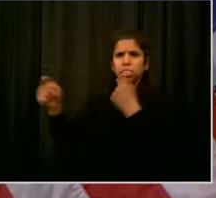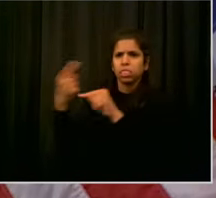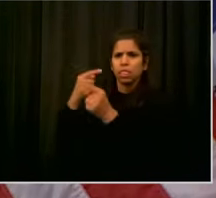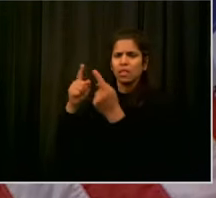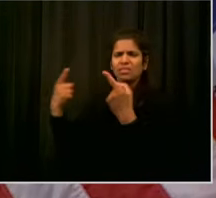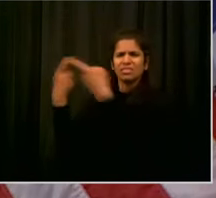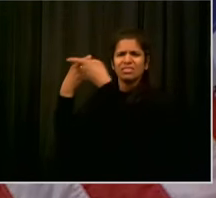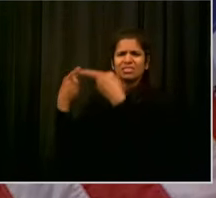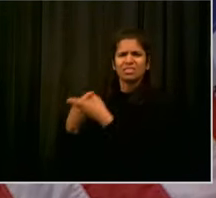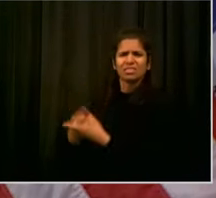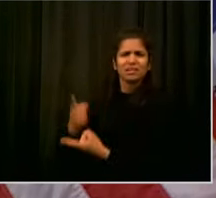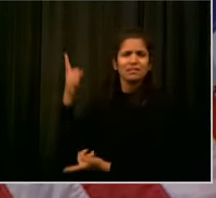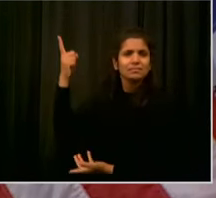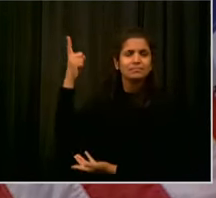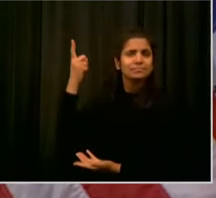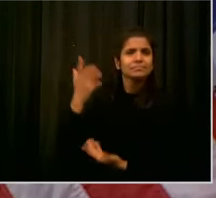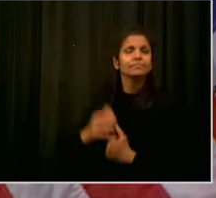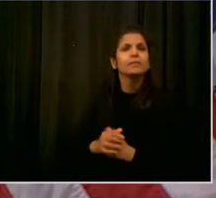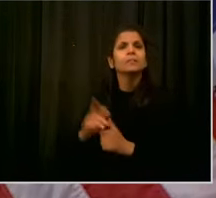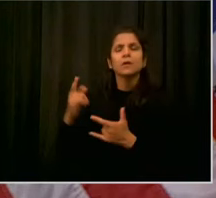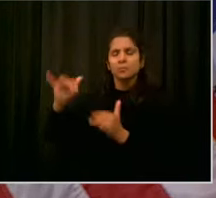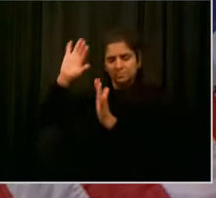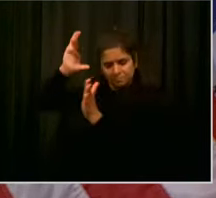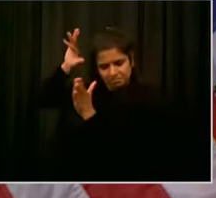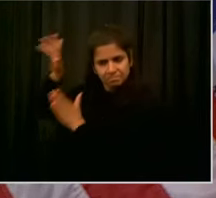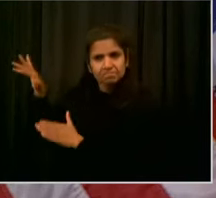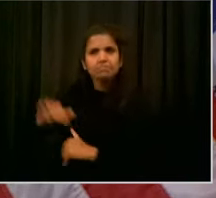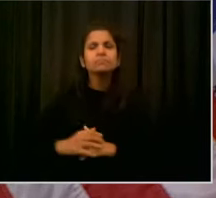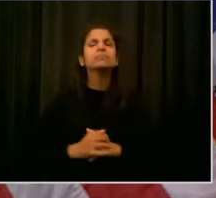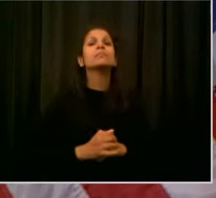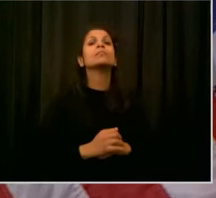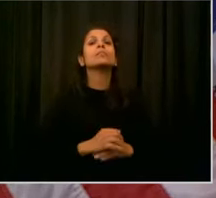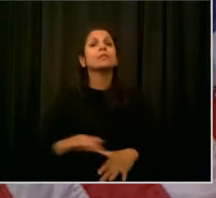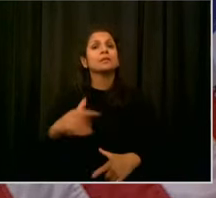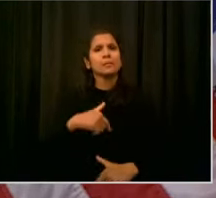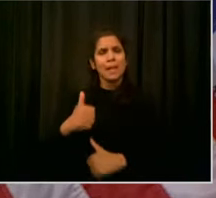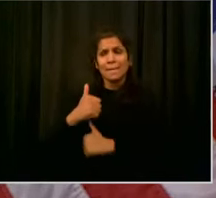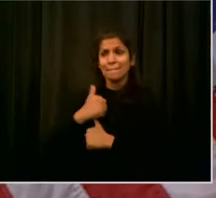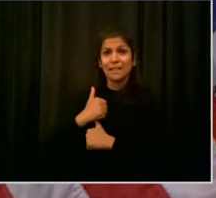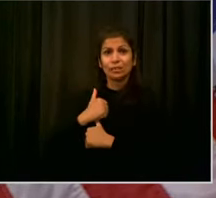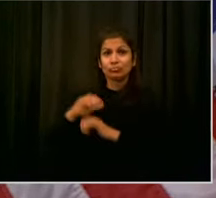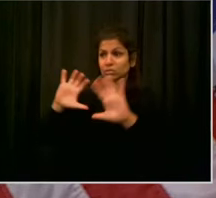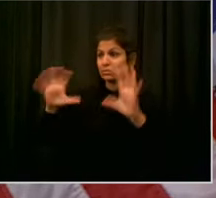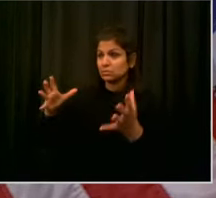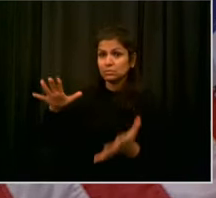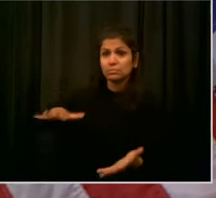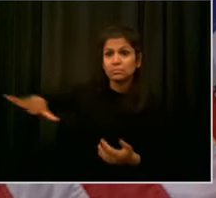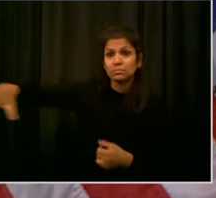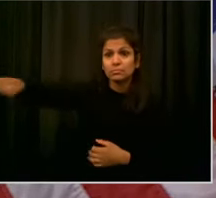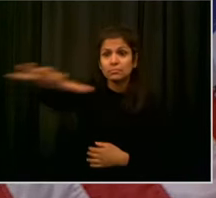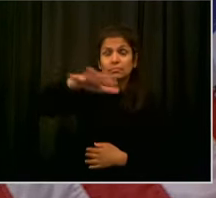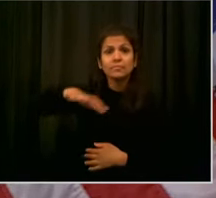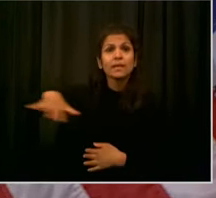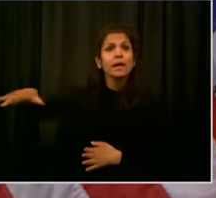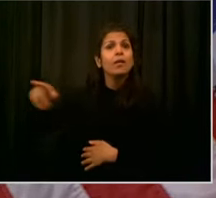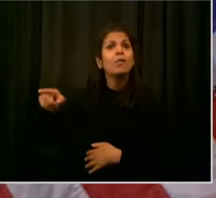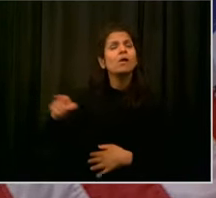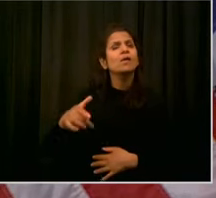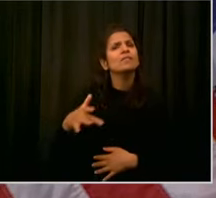from former military leaders saying, he has no right for his political needs to bring the United States military into this